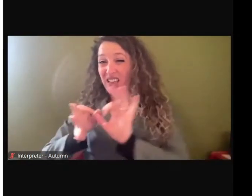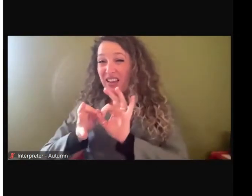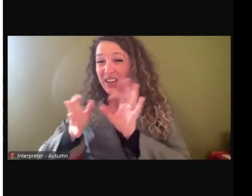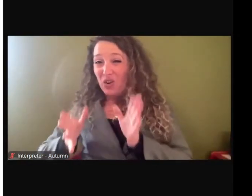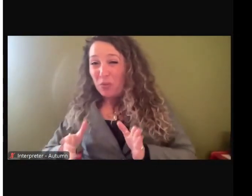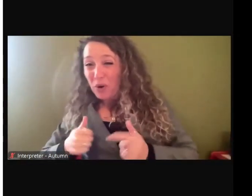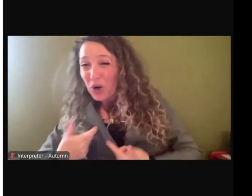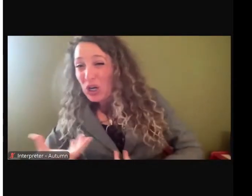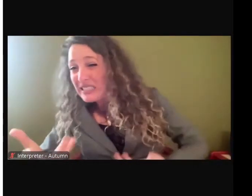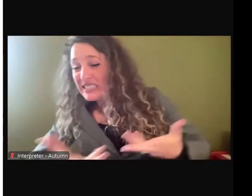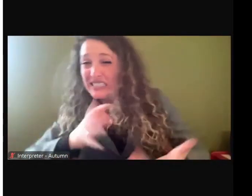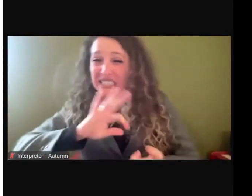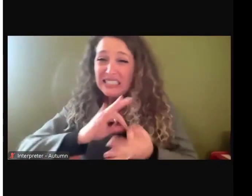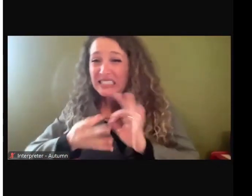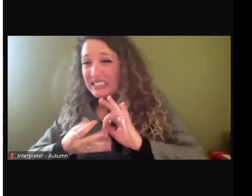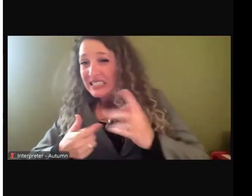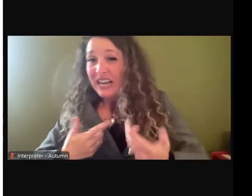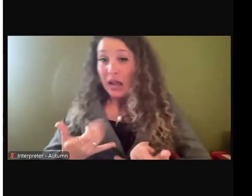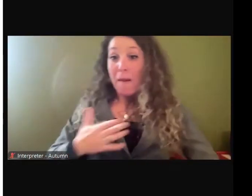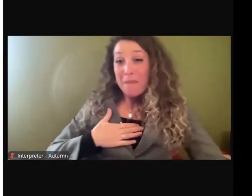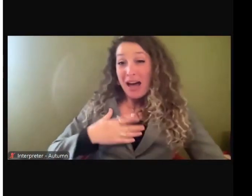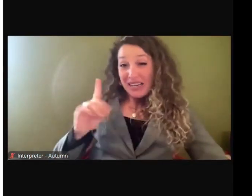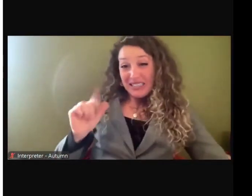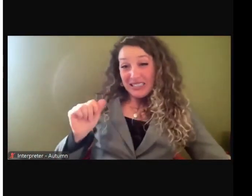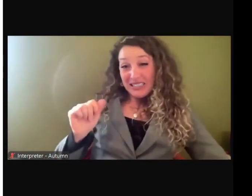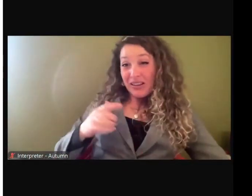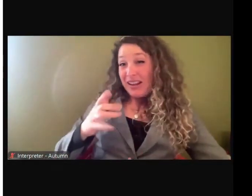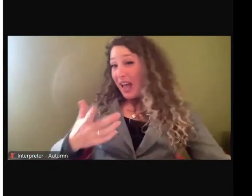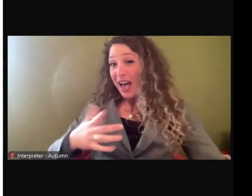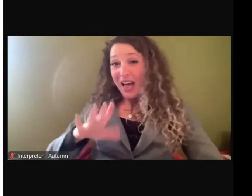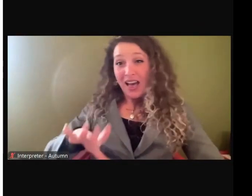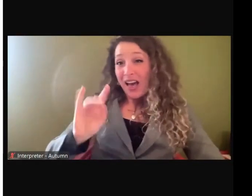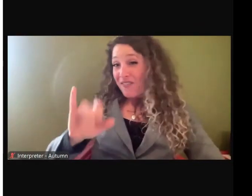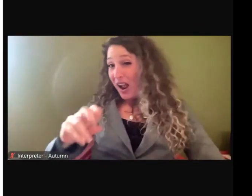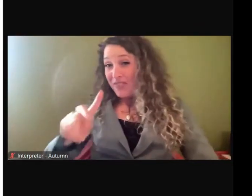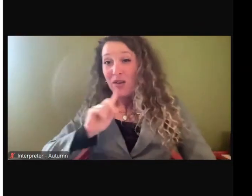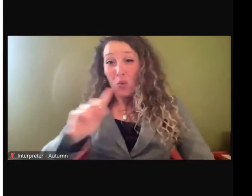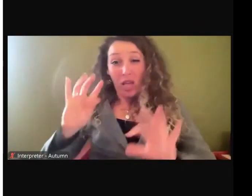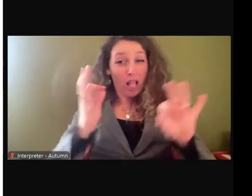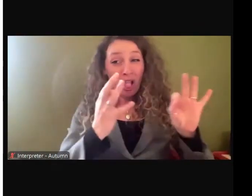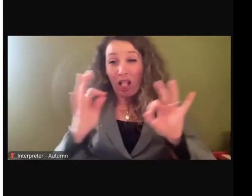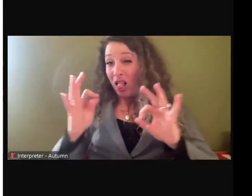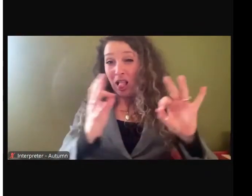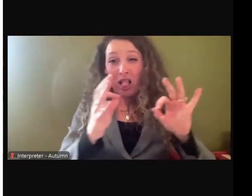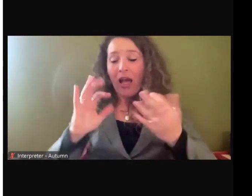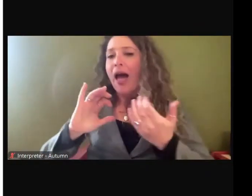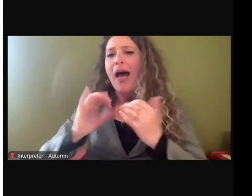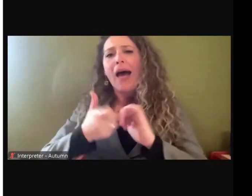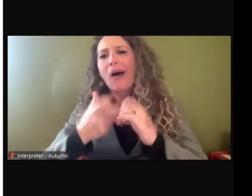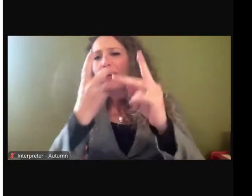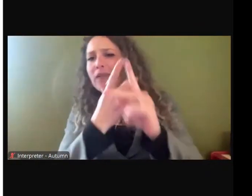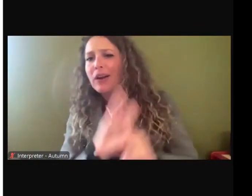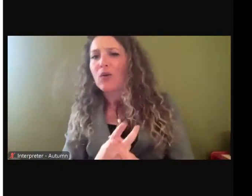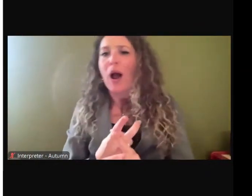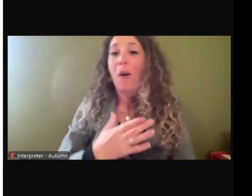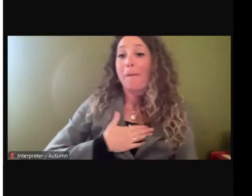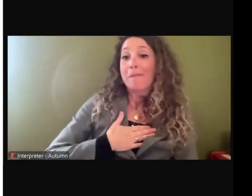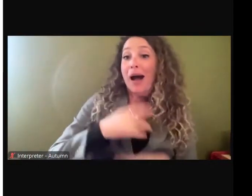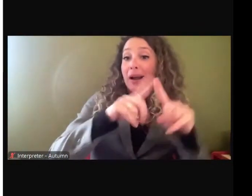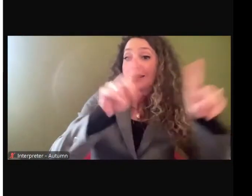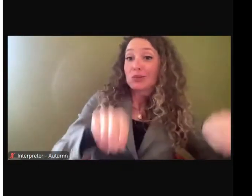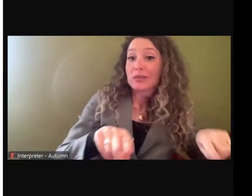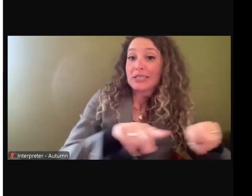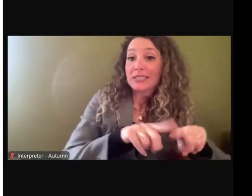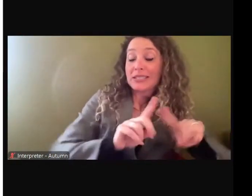of the conversation due to my disability. So how can we be flexible to work out different screen options based on what